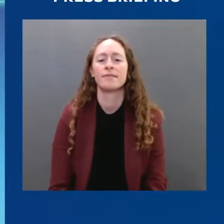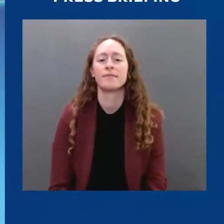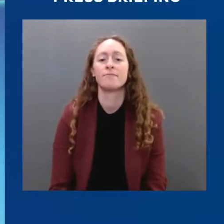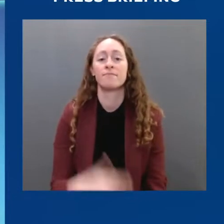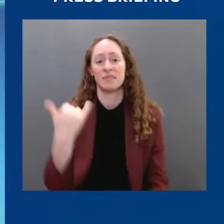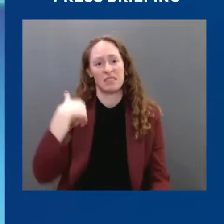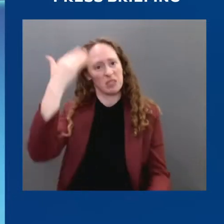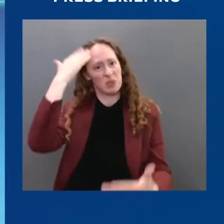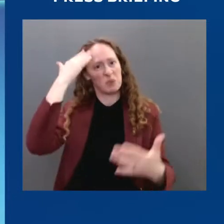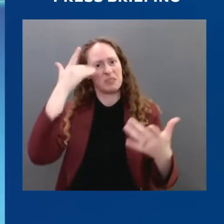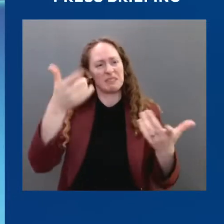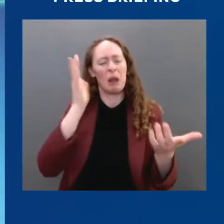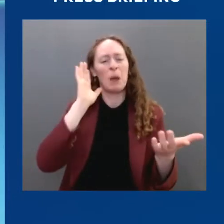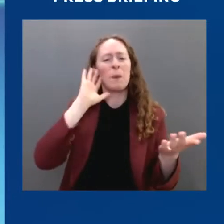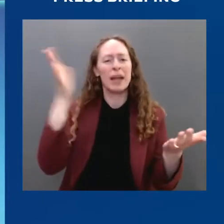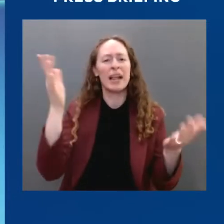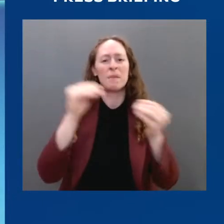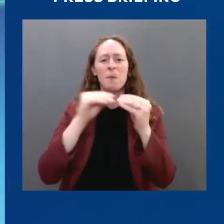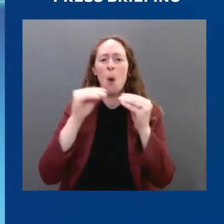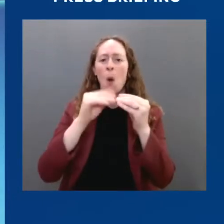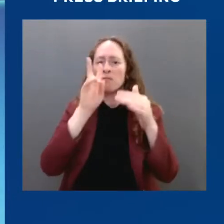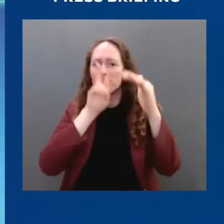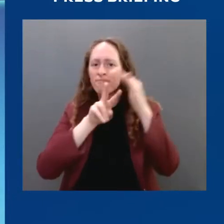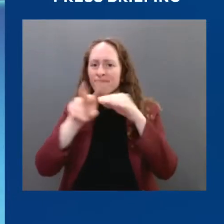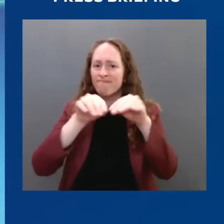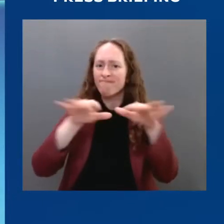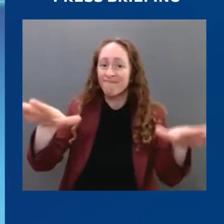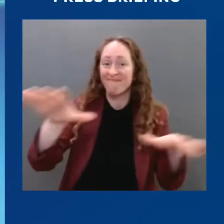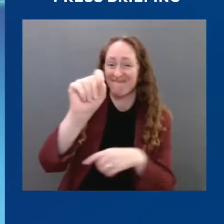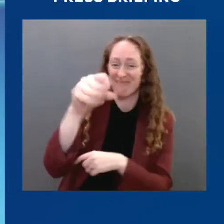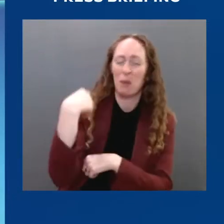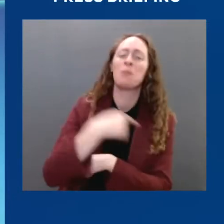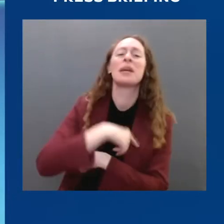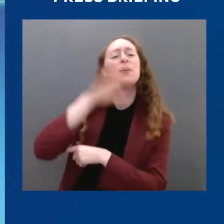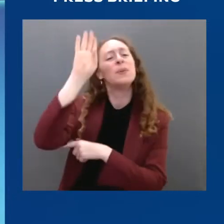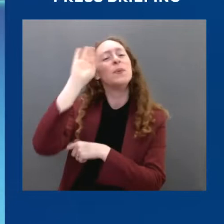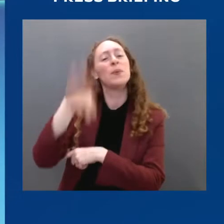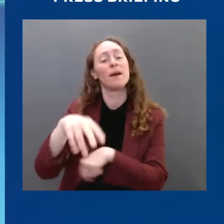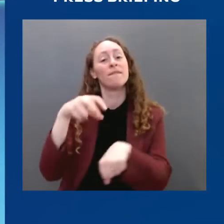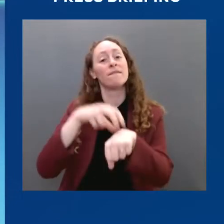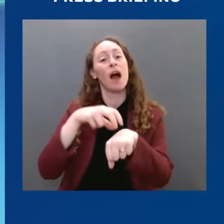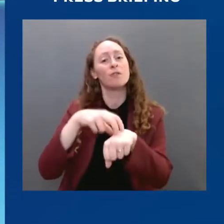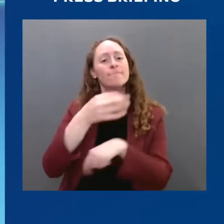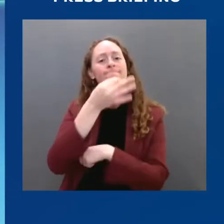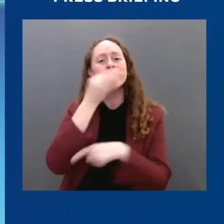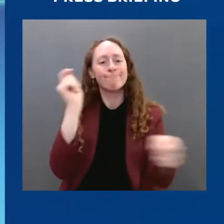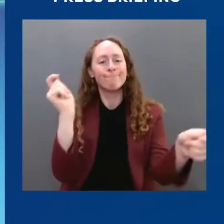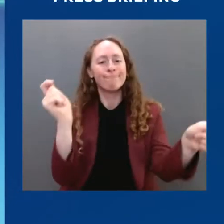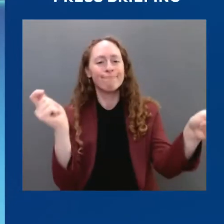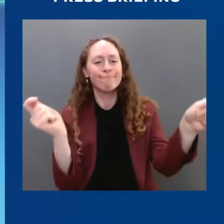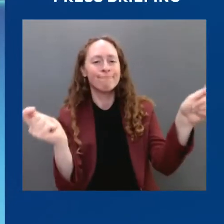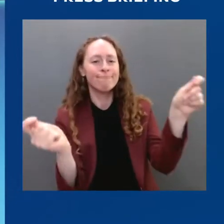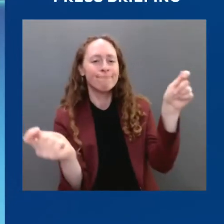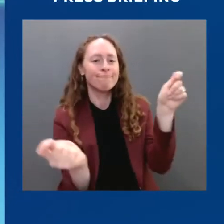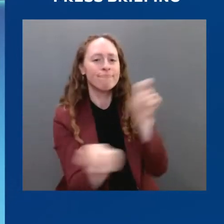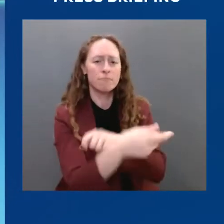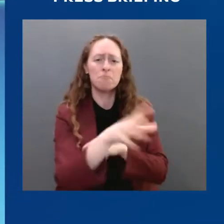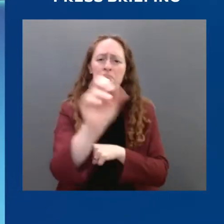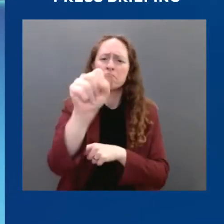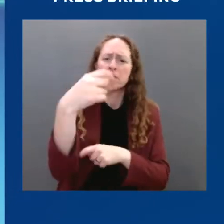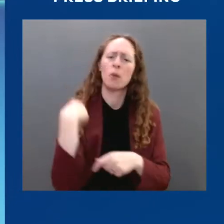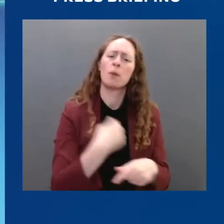rapidly. We've been planning and preparing for this moment. And the message that I want to get across to the American people is